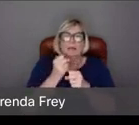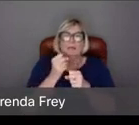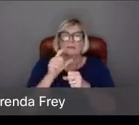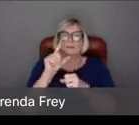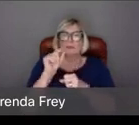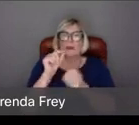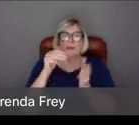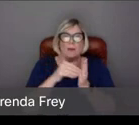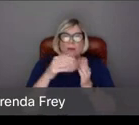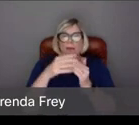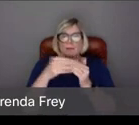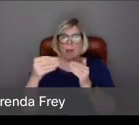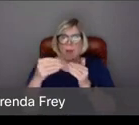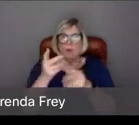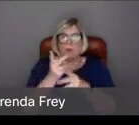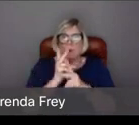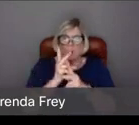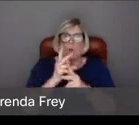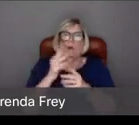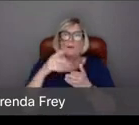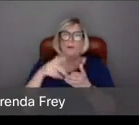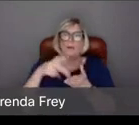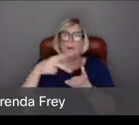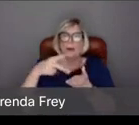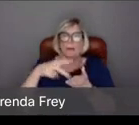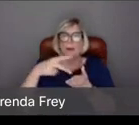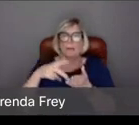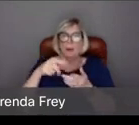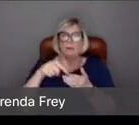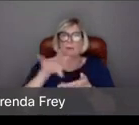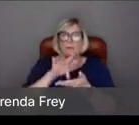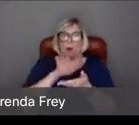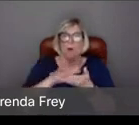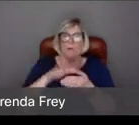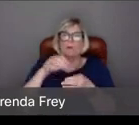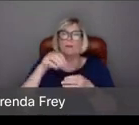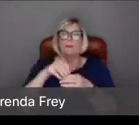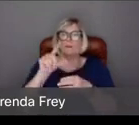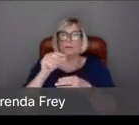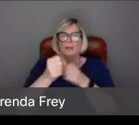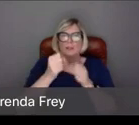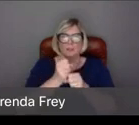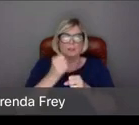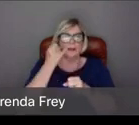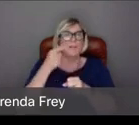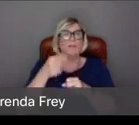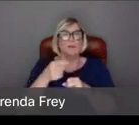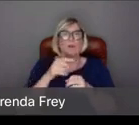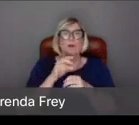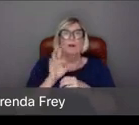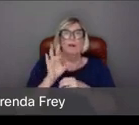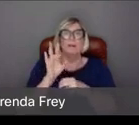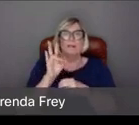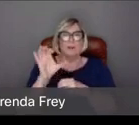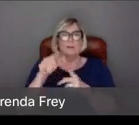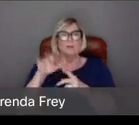term. If you had a very good credit score in the 700 to 749 range, you